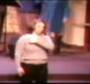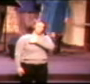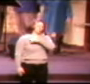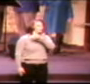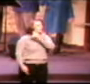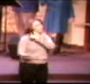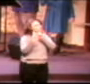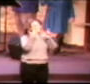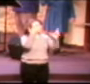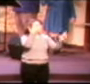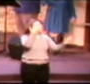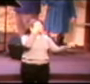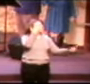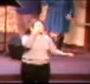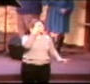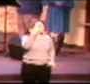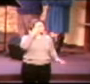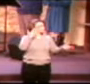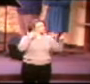us.